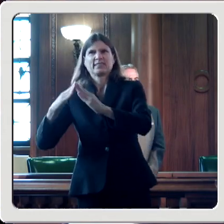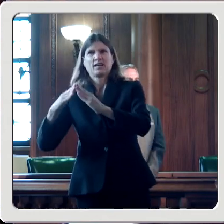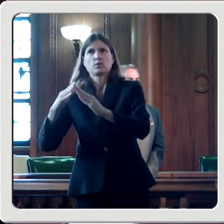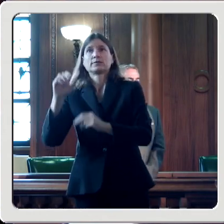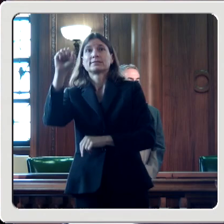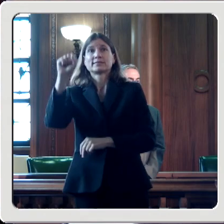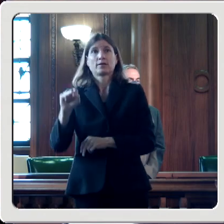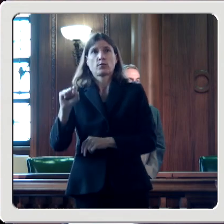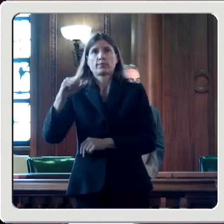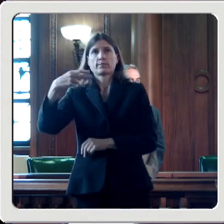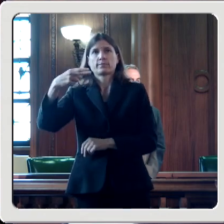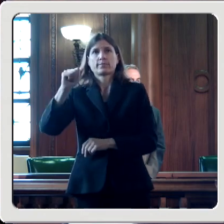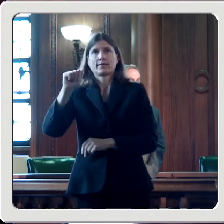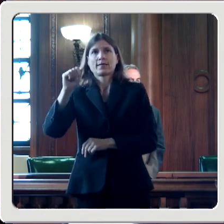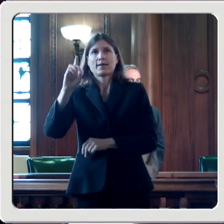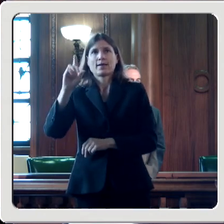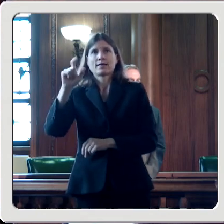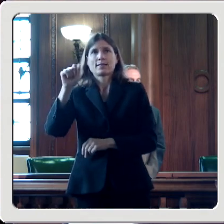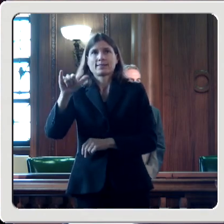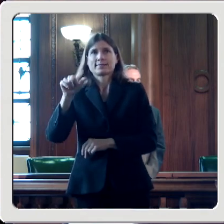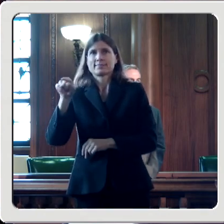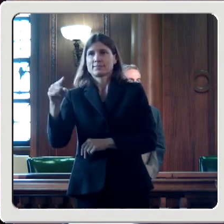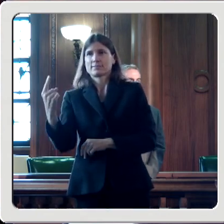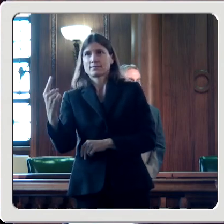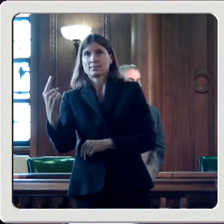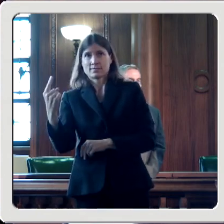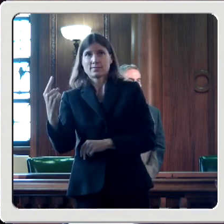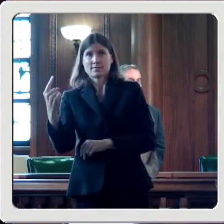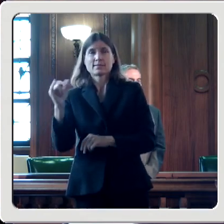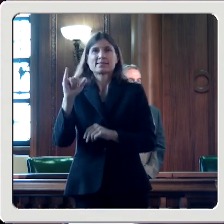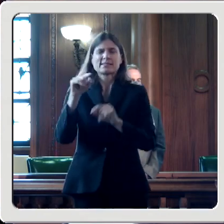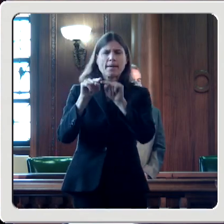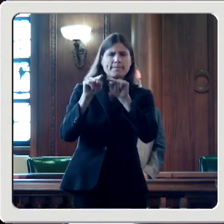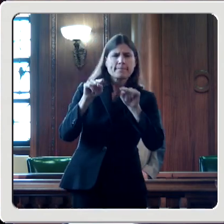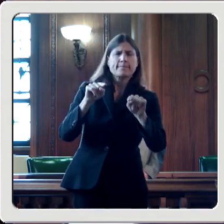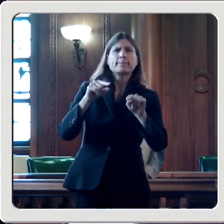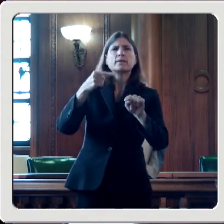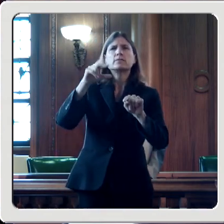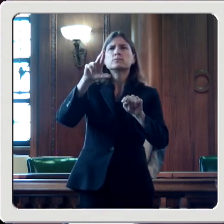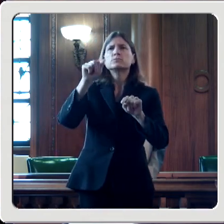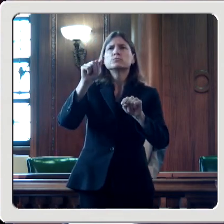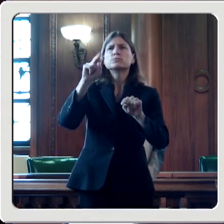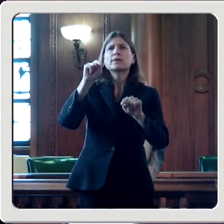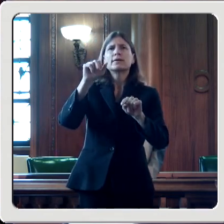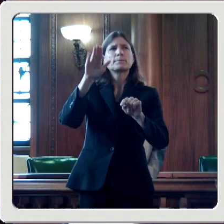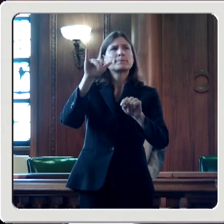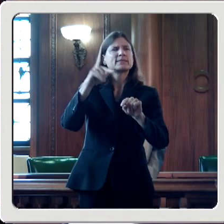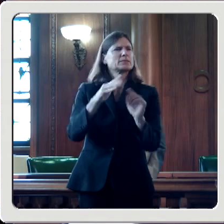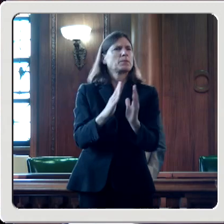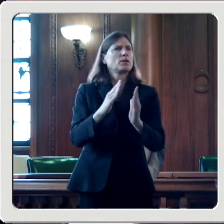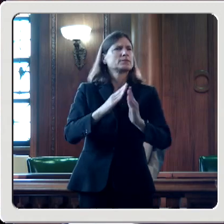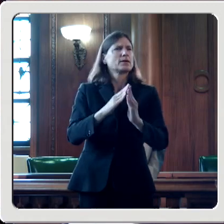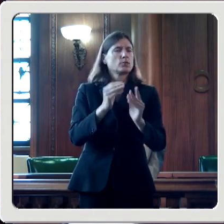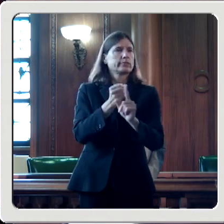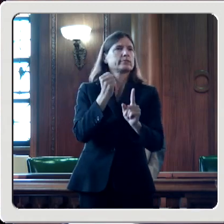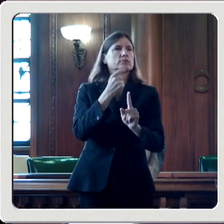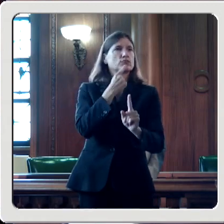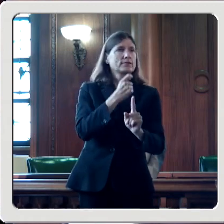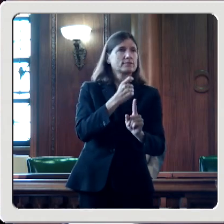going to stay up for long. Overall, there's been good state performance on test positivity